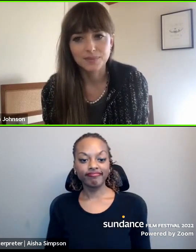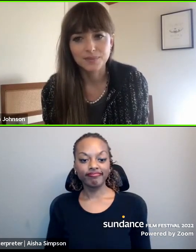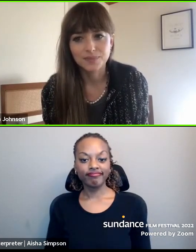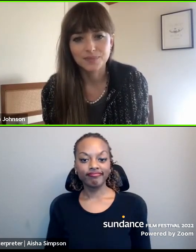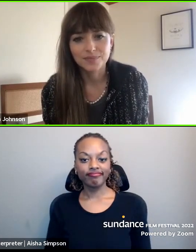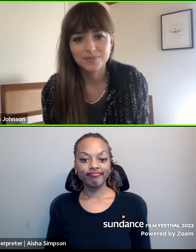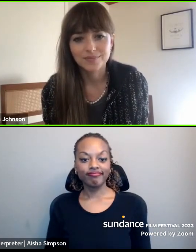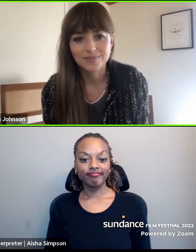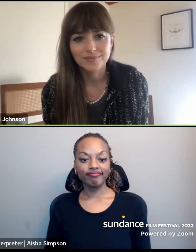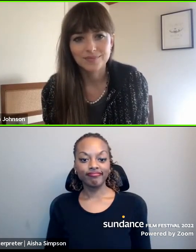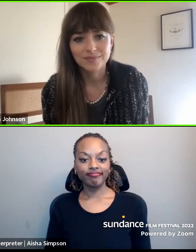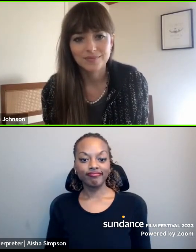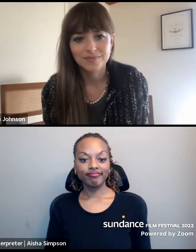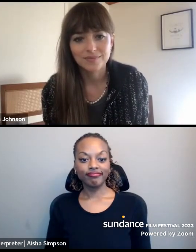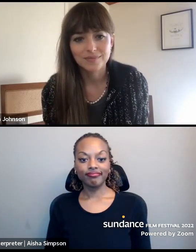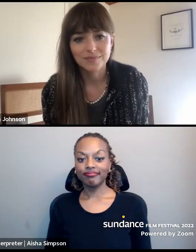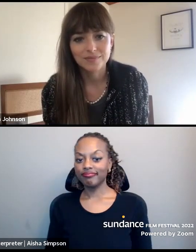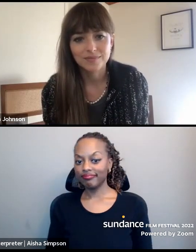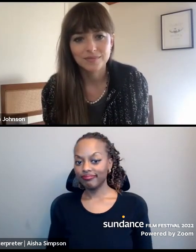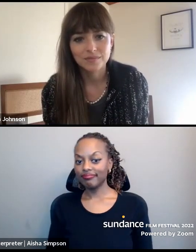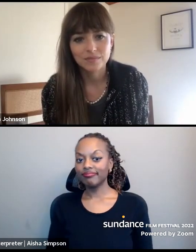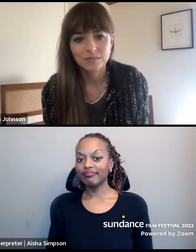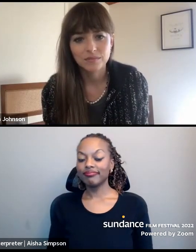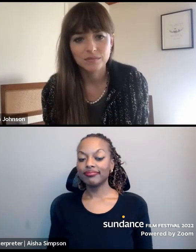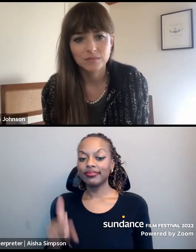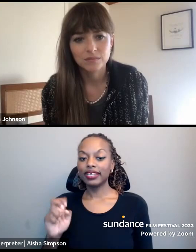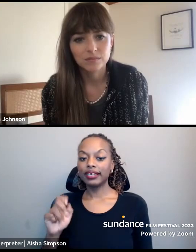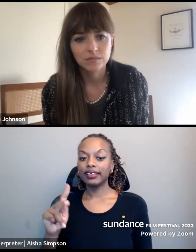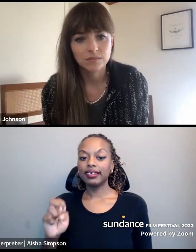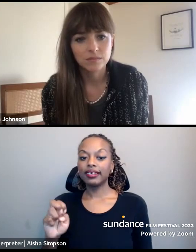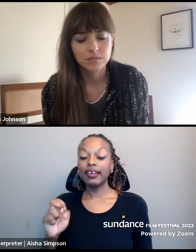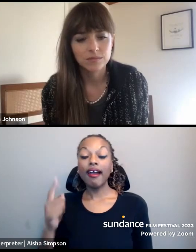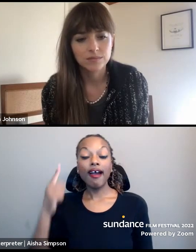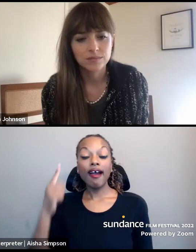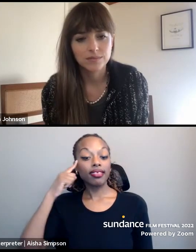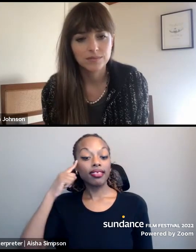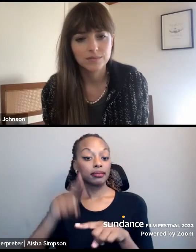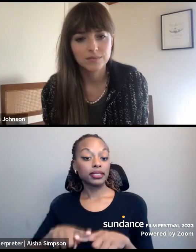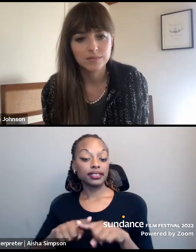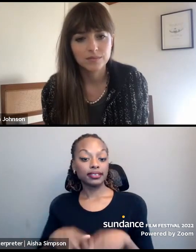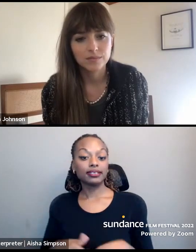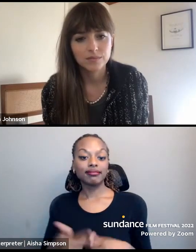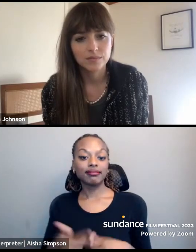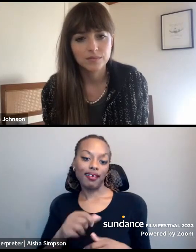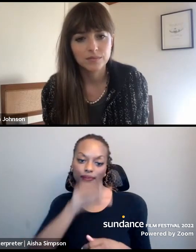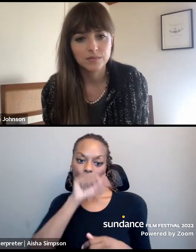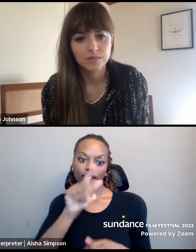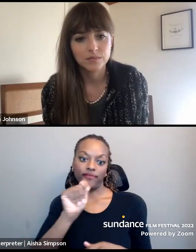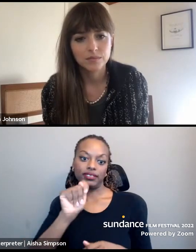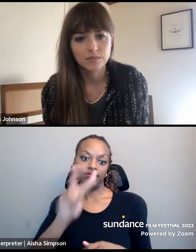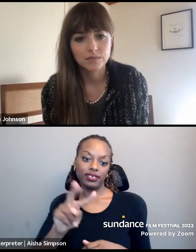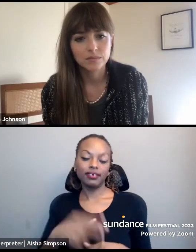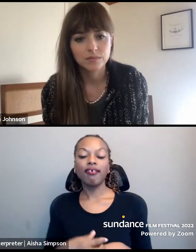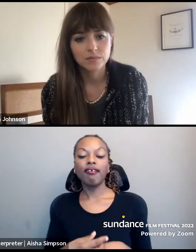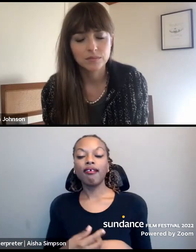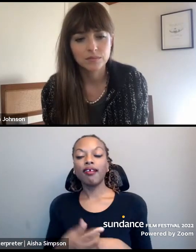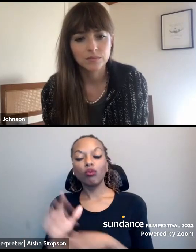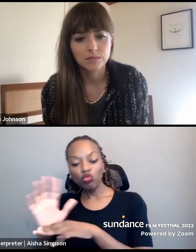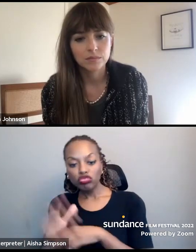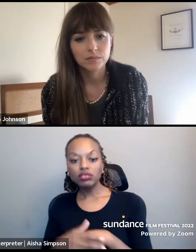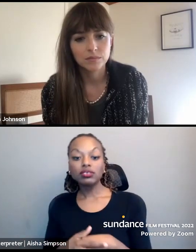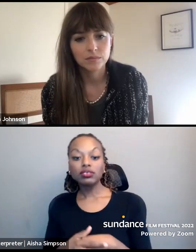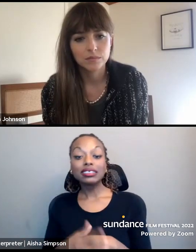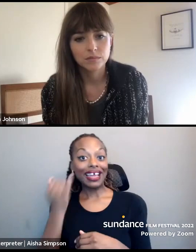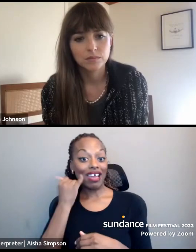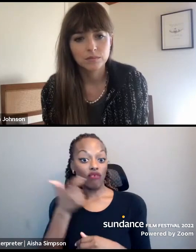Yeah. Yeah, I mean, I think it depends. I'm a big TV person. I love movies. So usually when I'm going to watch